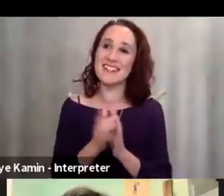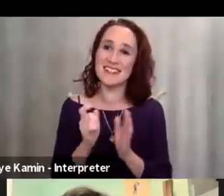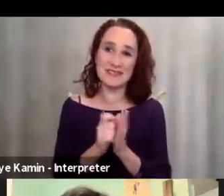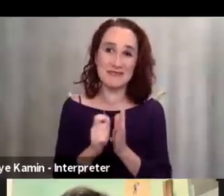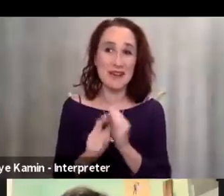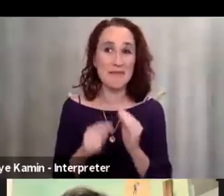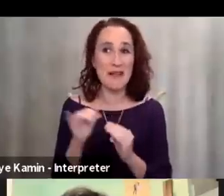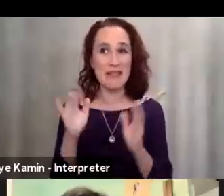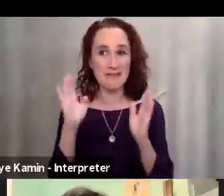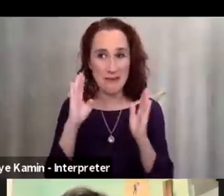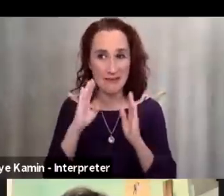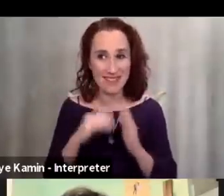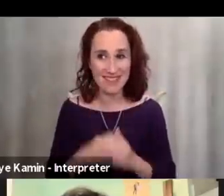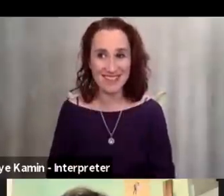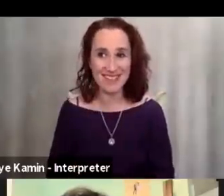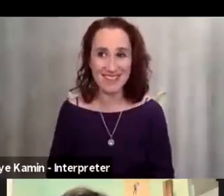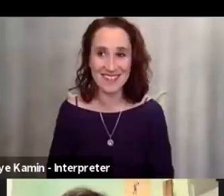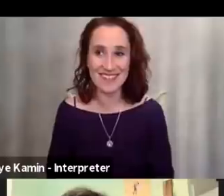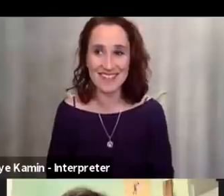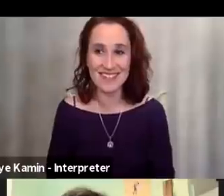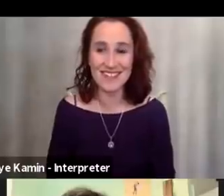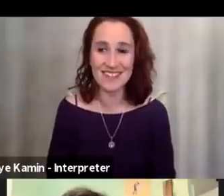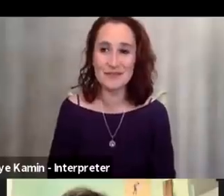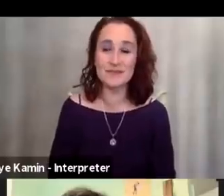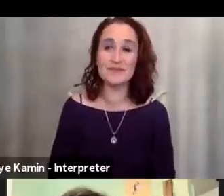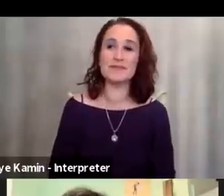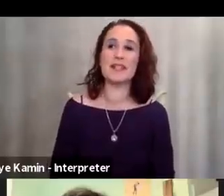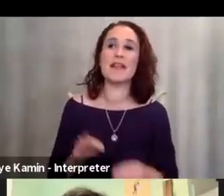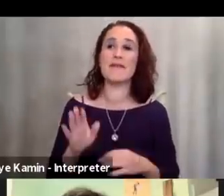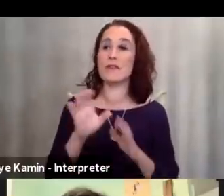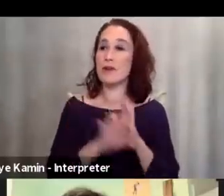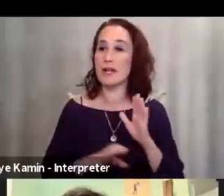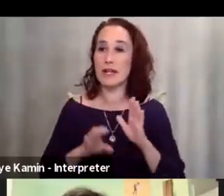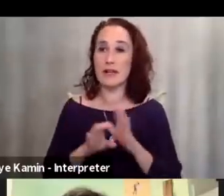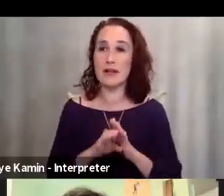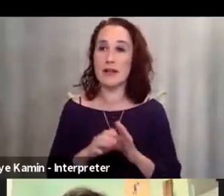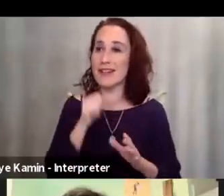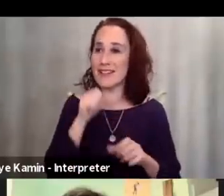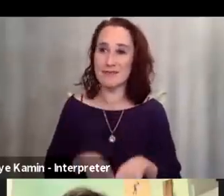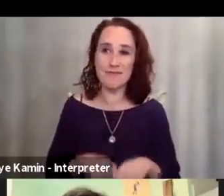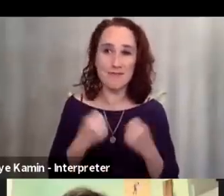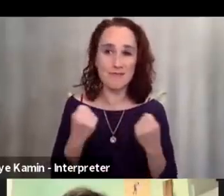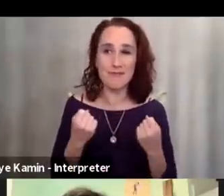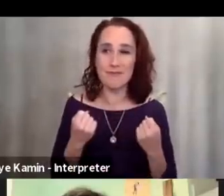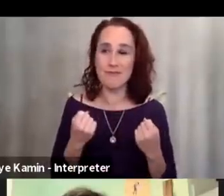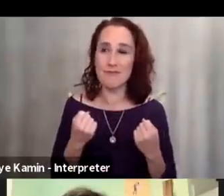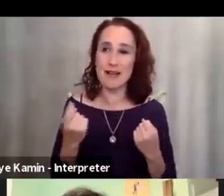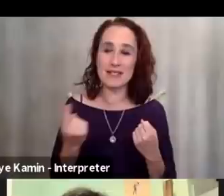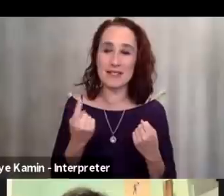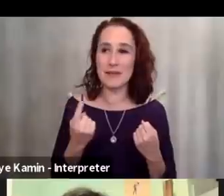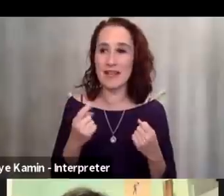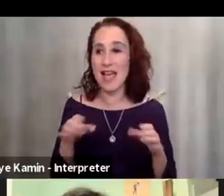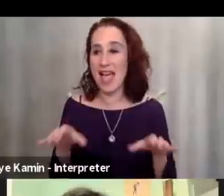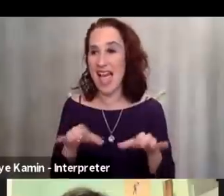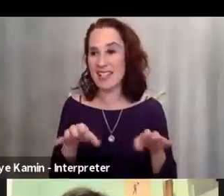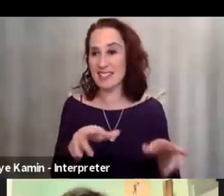about that. And if your character doesn't break something or do something selfish or do